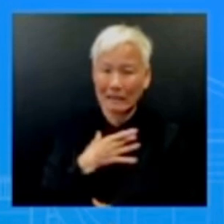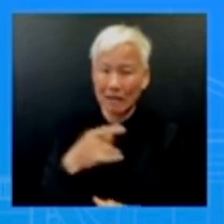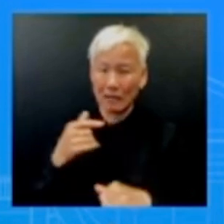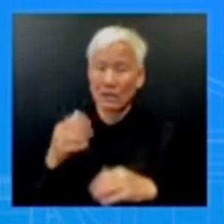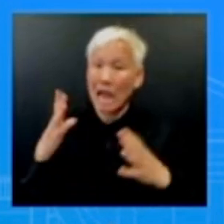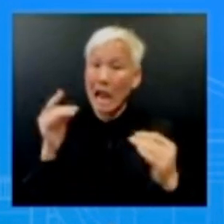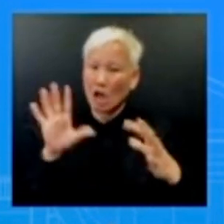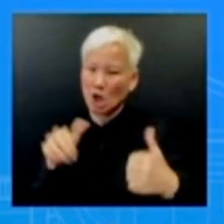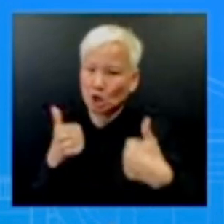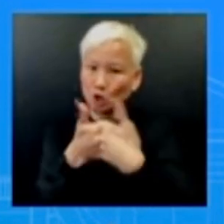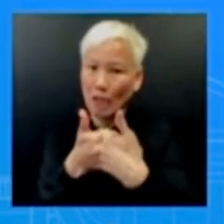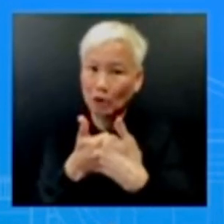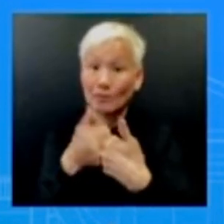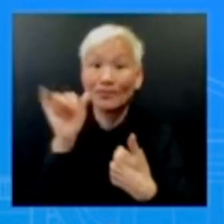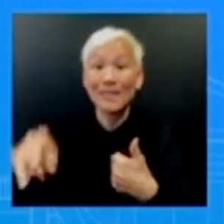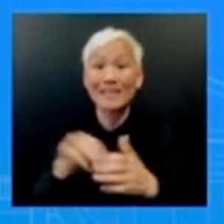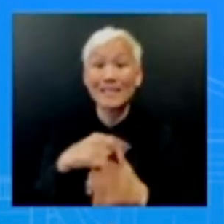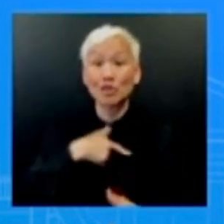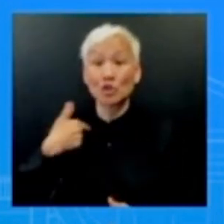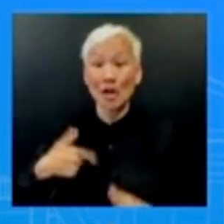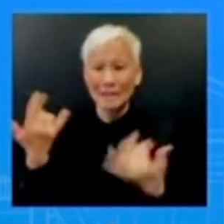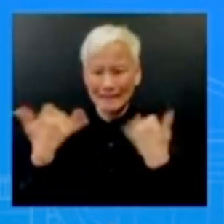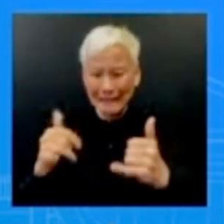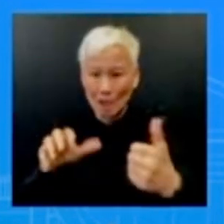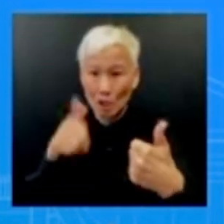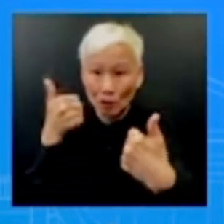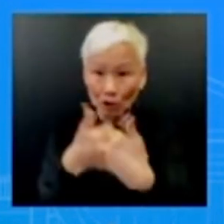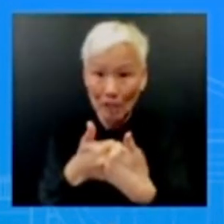challenge U.S. leadership around the world.